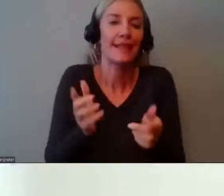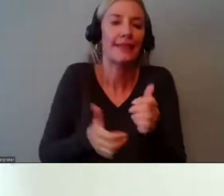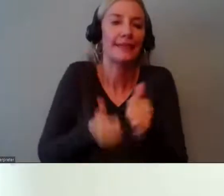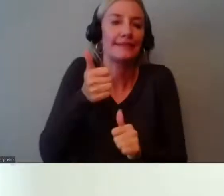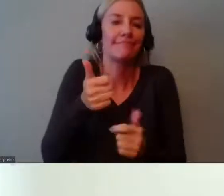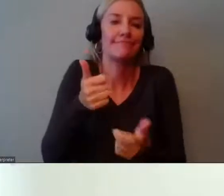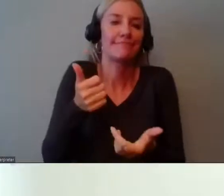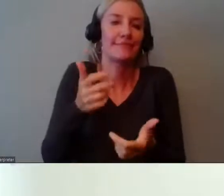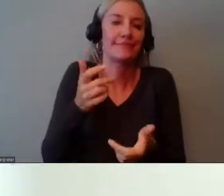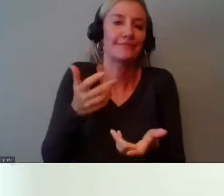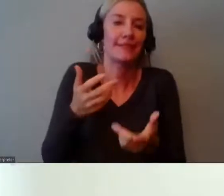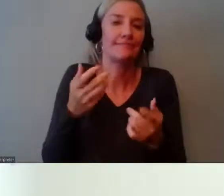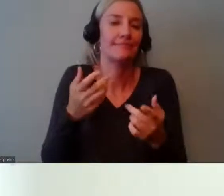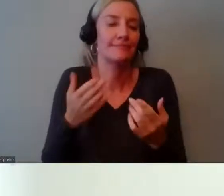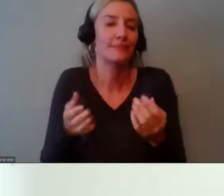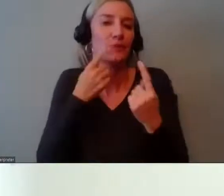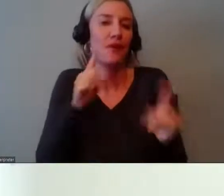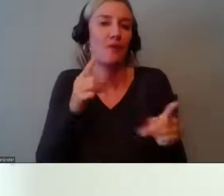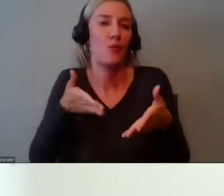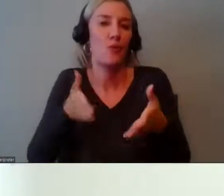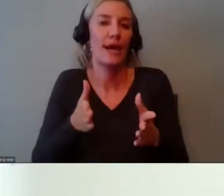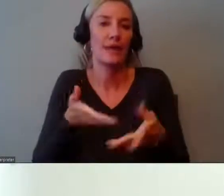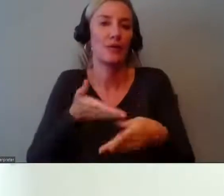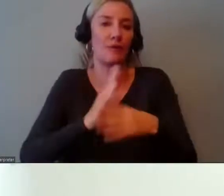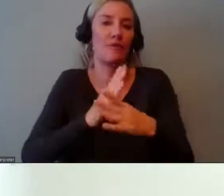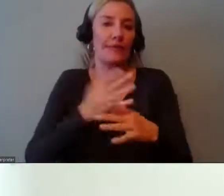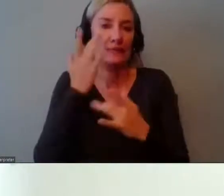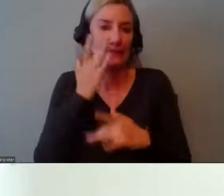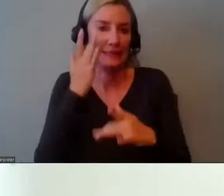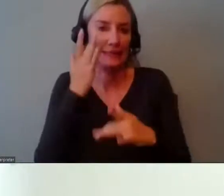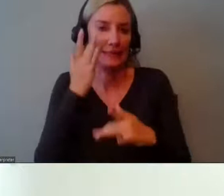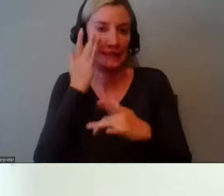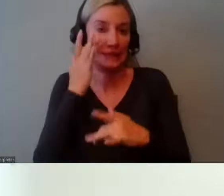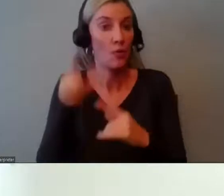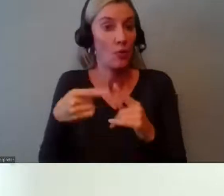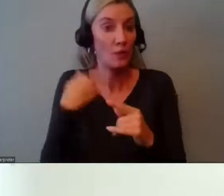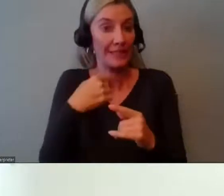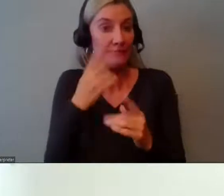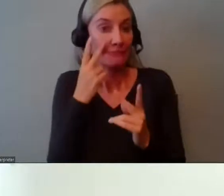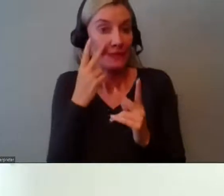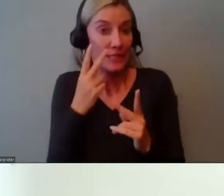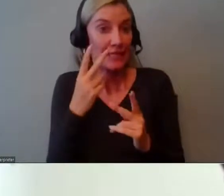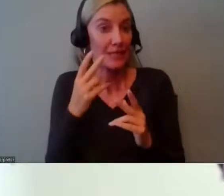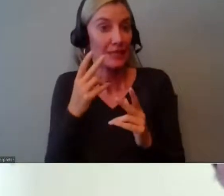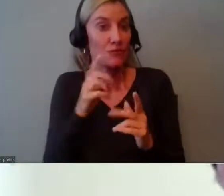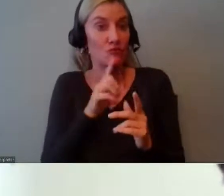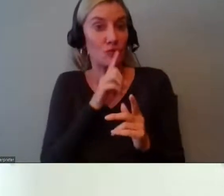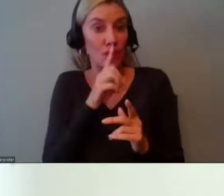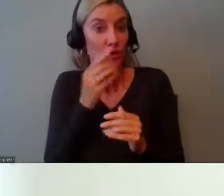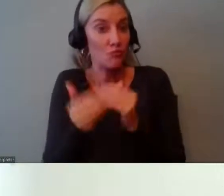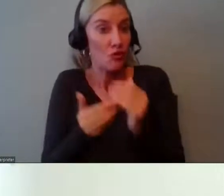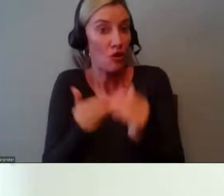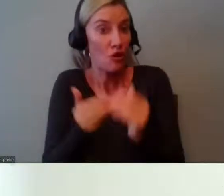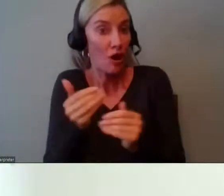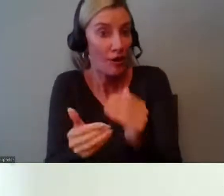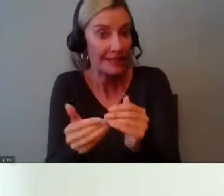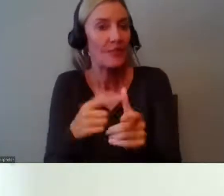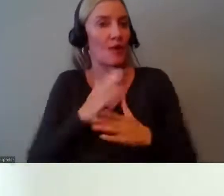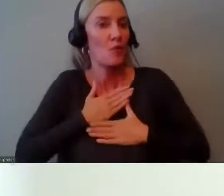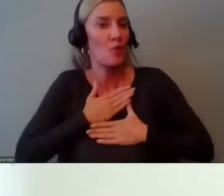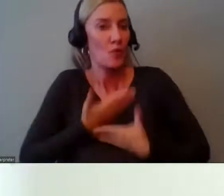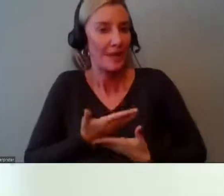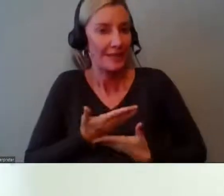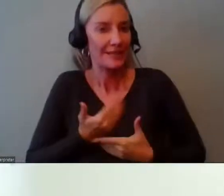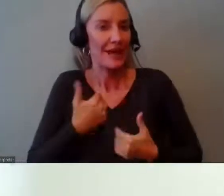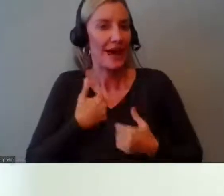diseases. And so when we really do see some real progress, then I'll be more willing to make some